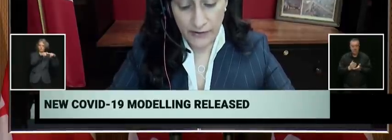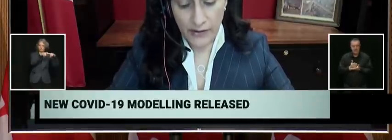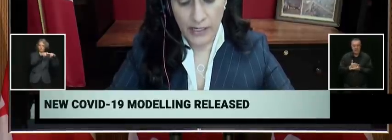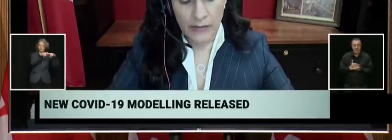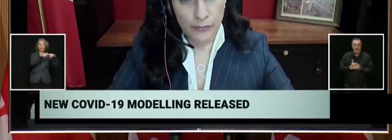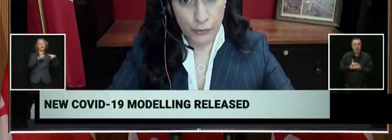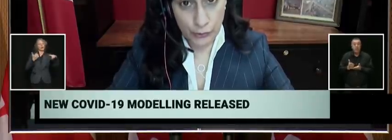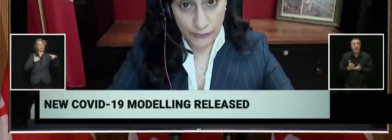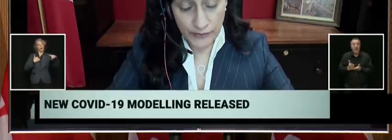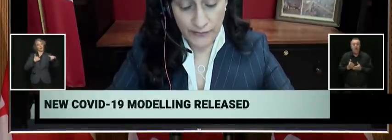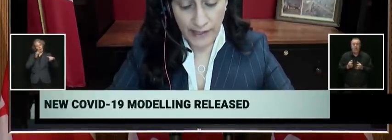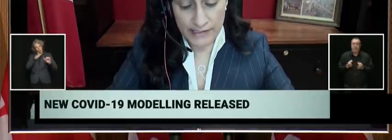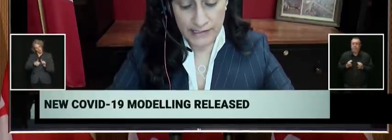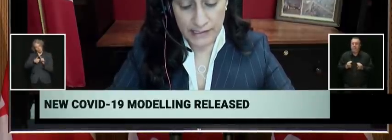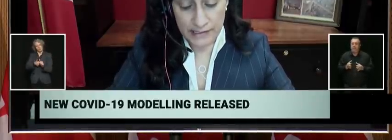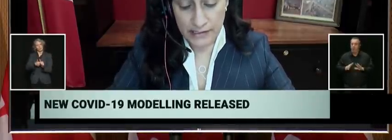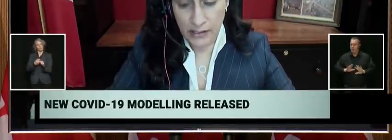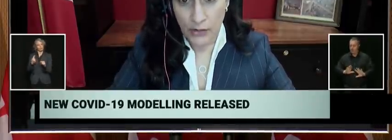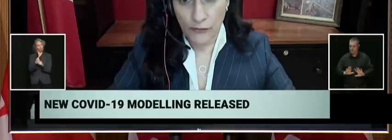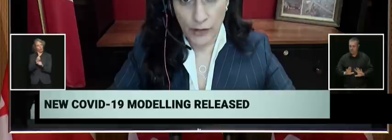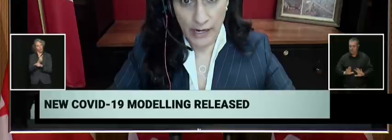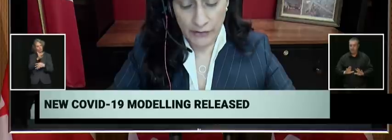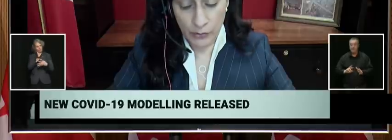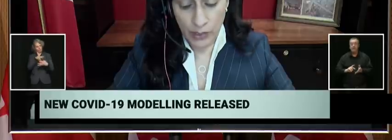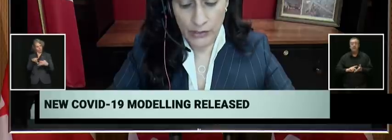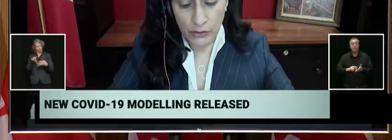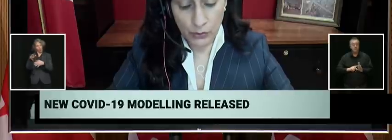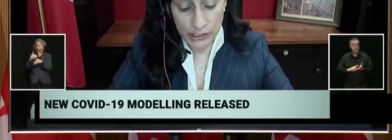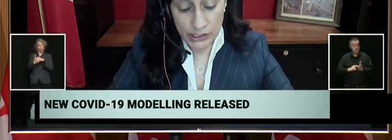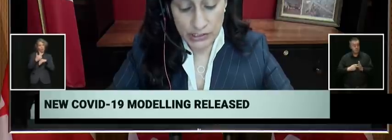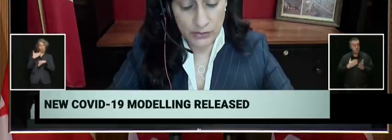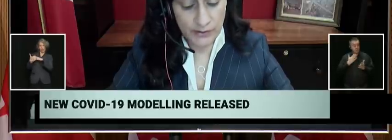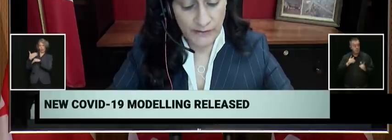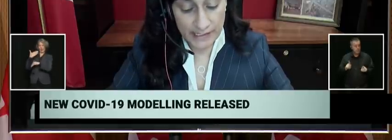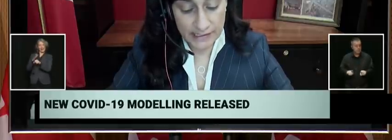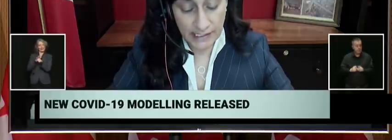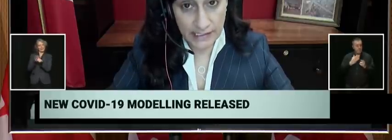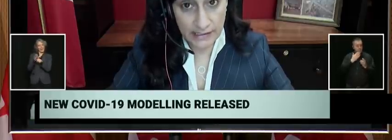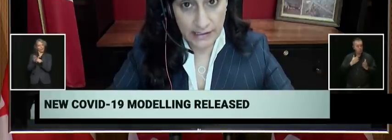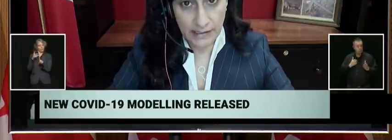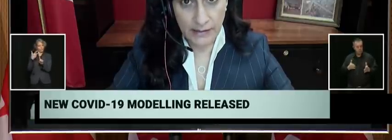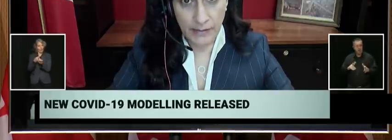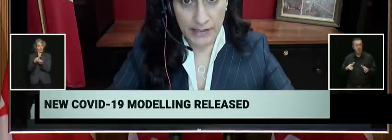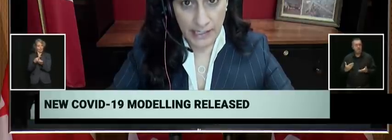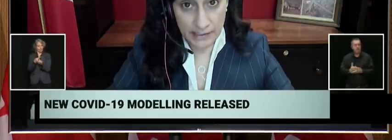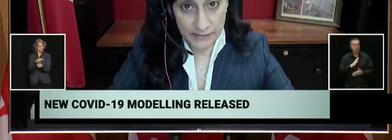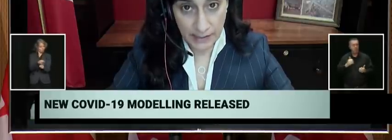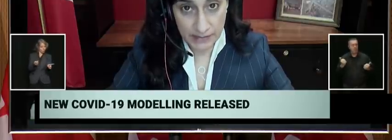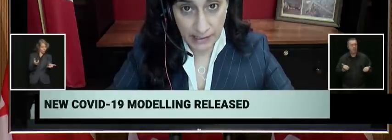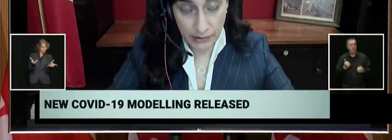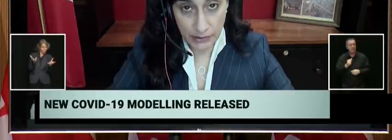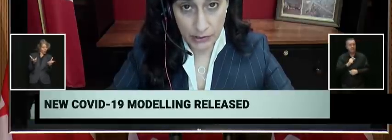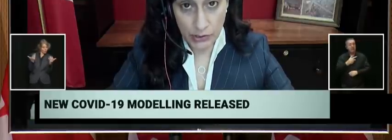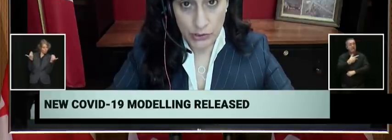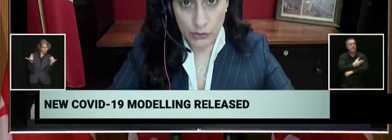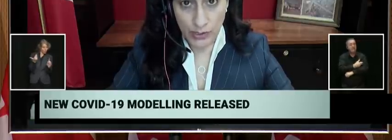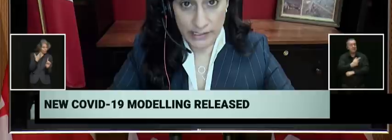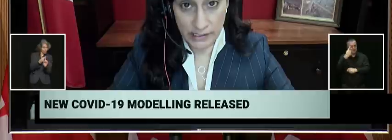enough approved vaccines for everyone who wishes to be vaccinated by the end of